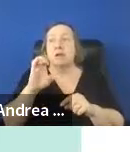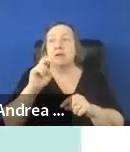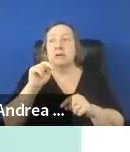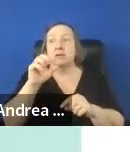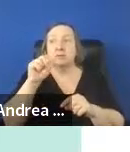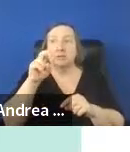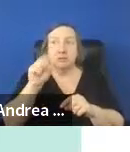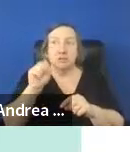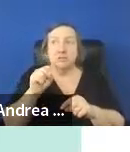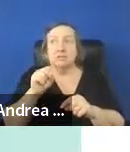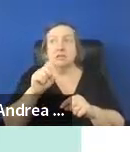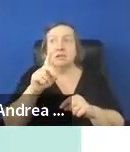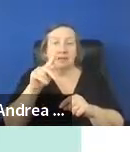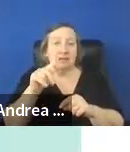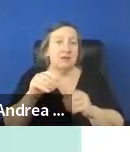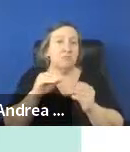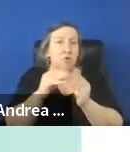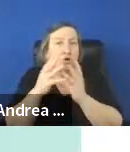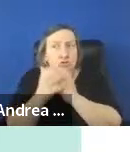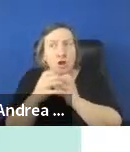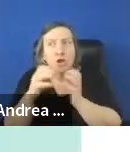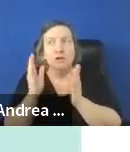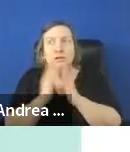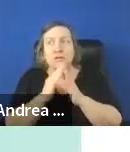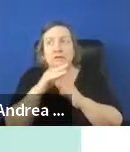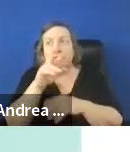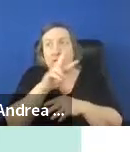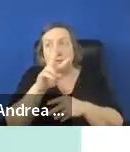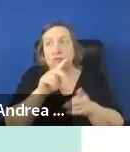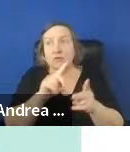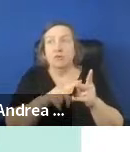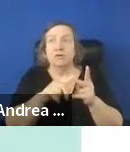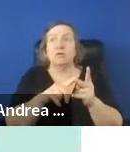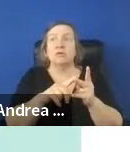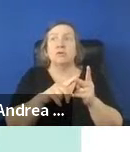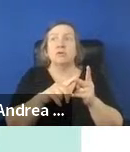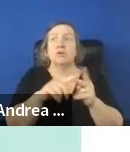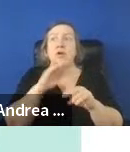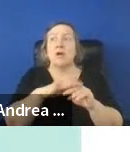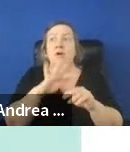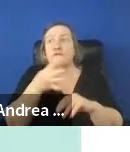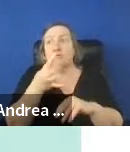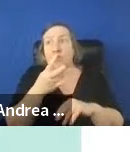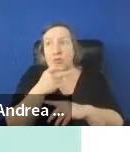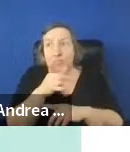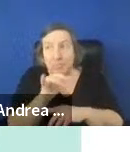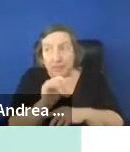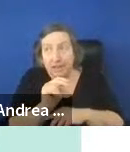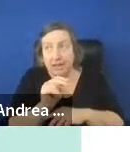we have some darker areas in downtown Vancouver, as well as along Fourth Plain Boulevard.